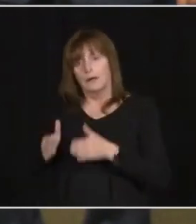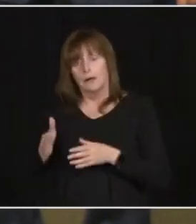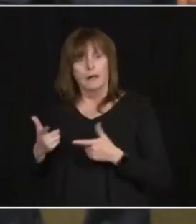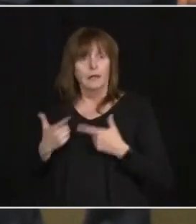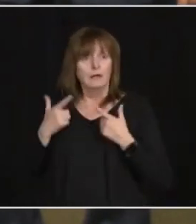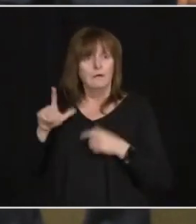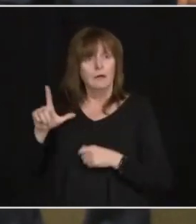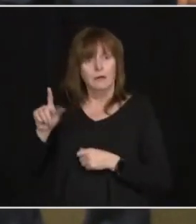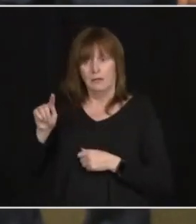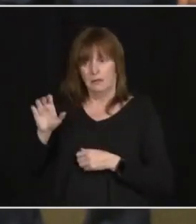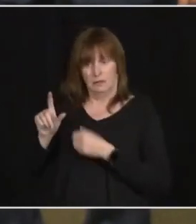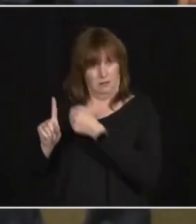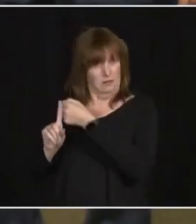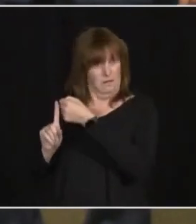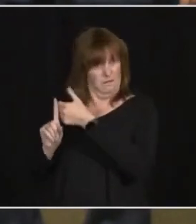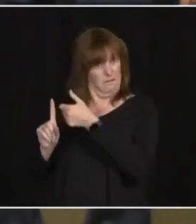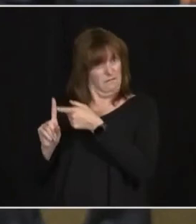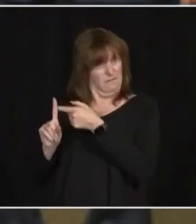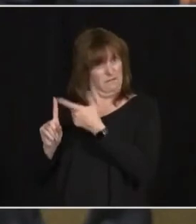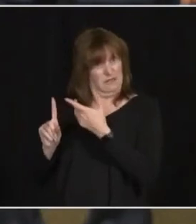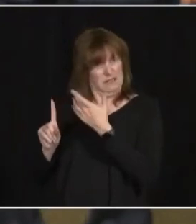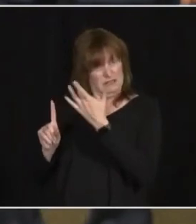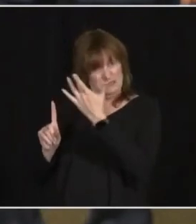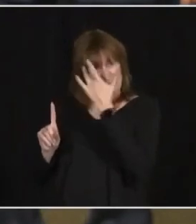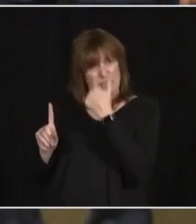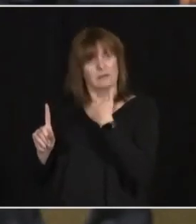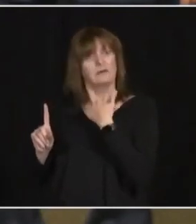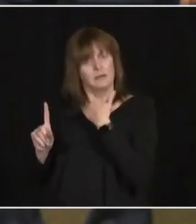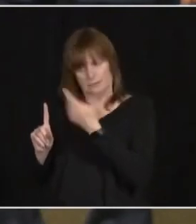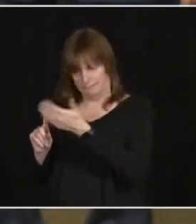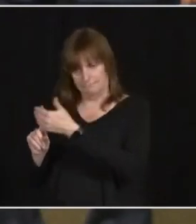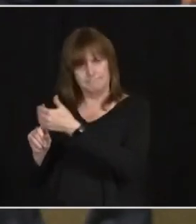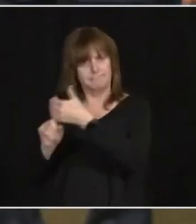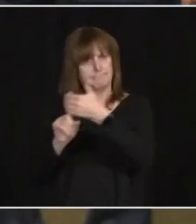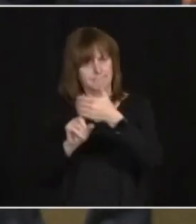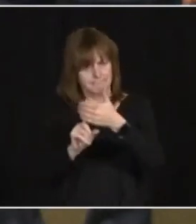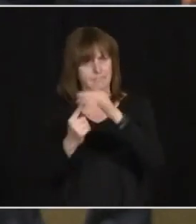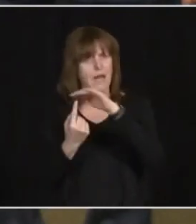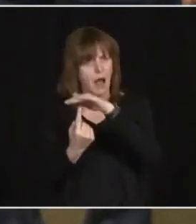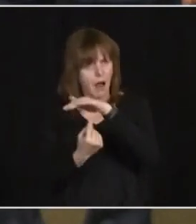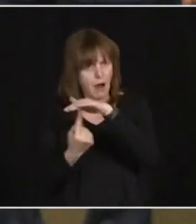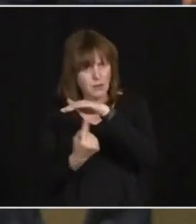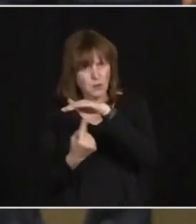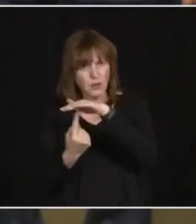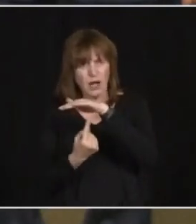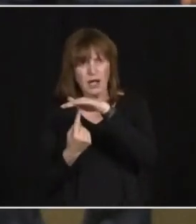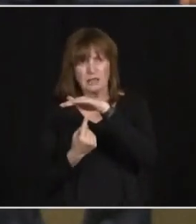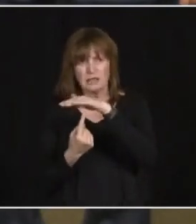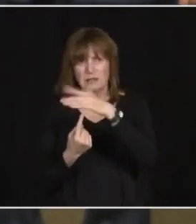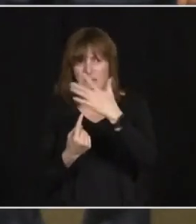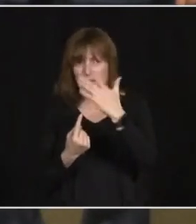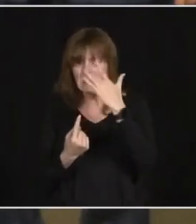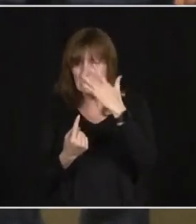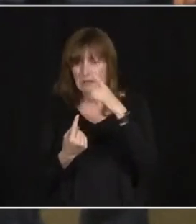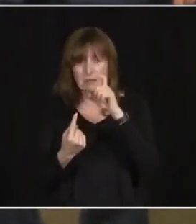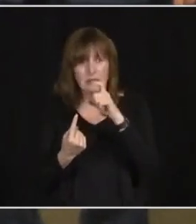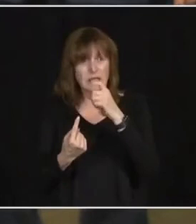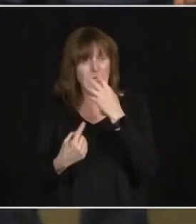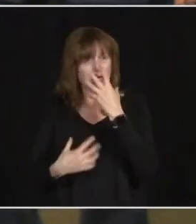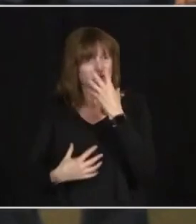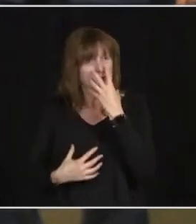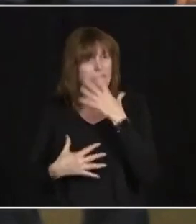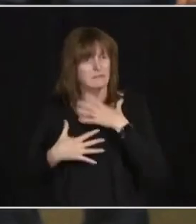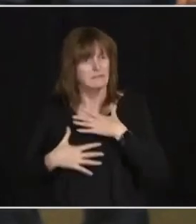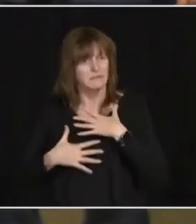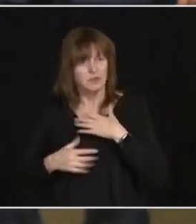and the self-isolation isn't going to be enough, that they need assistance, they may need to be on a ventilator, then of course they will be